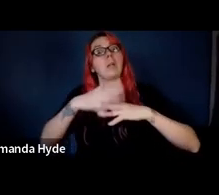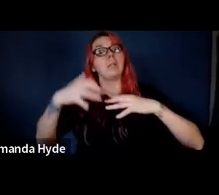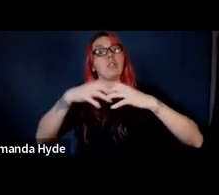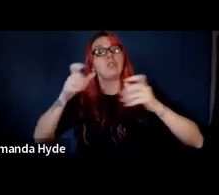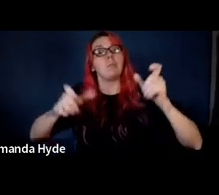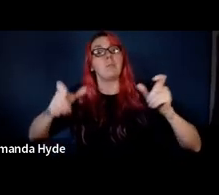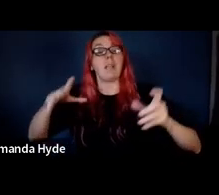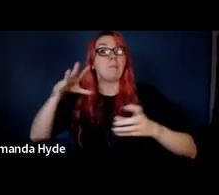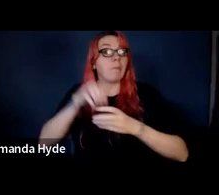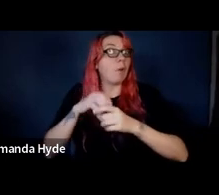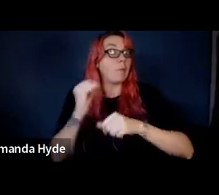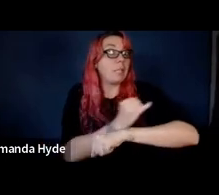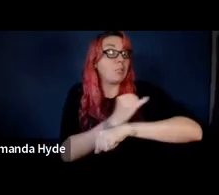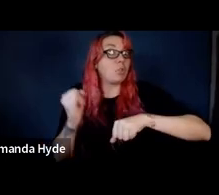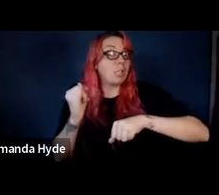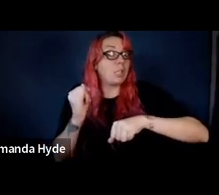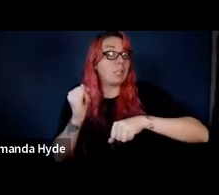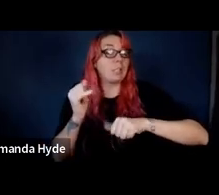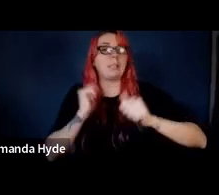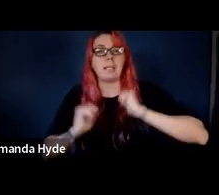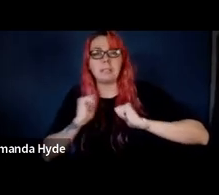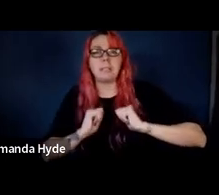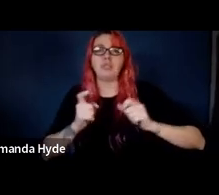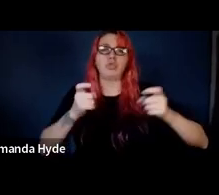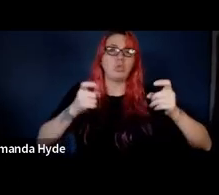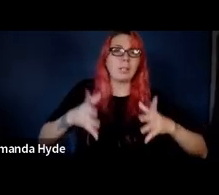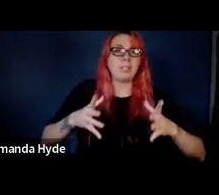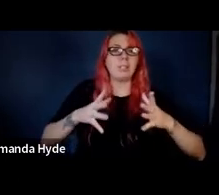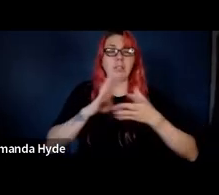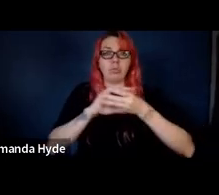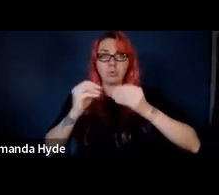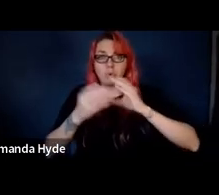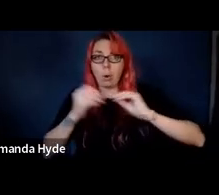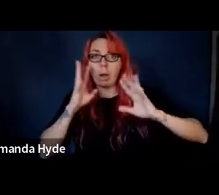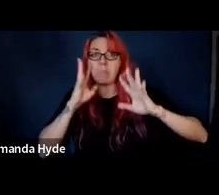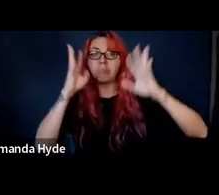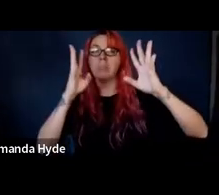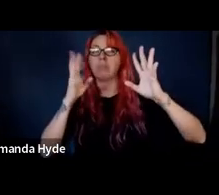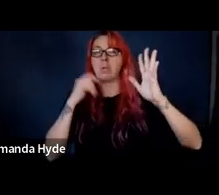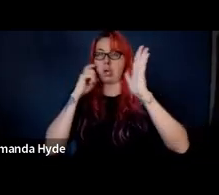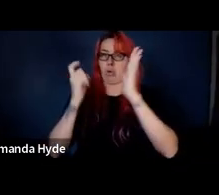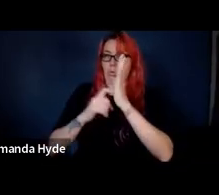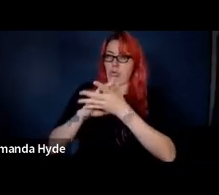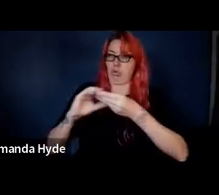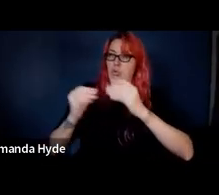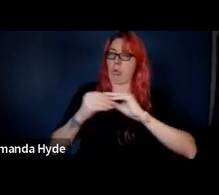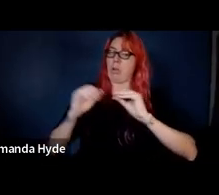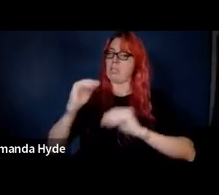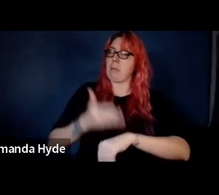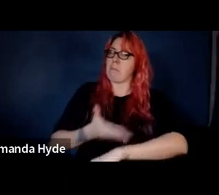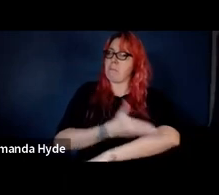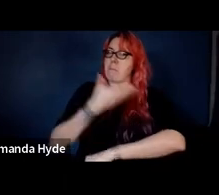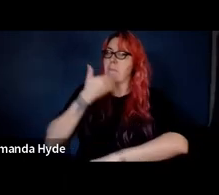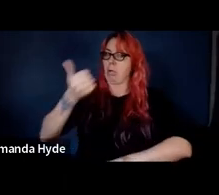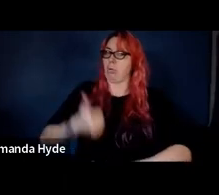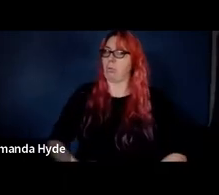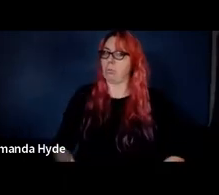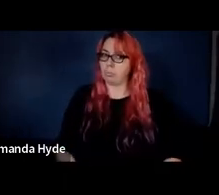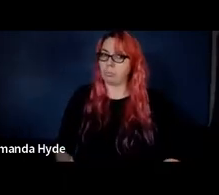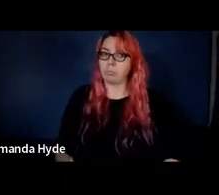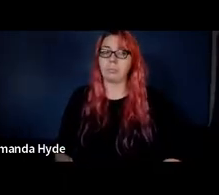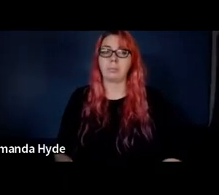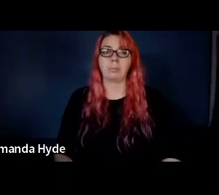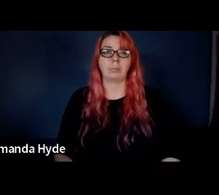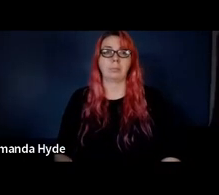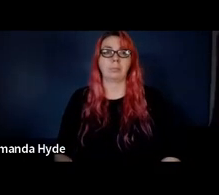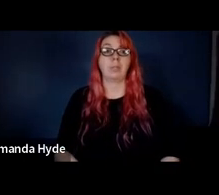acting, the stories are becoming better. The Frozen Justice web series won't continue after this season,